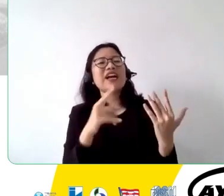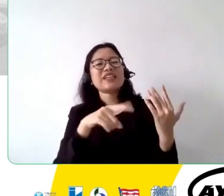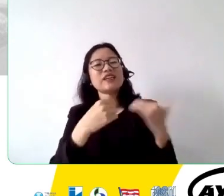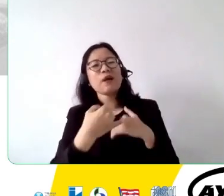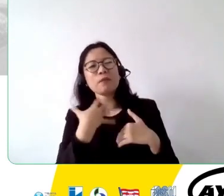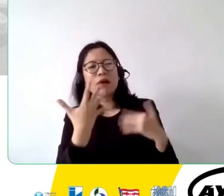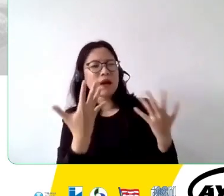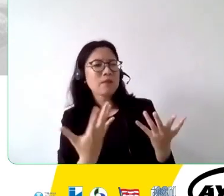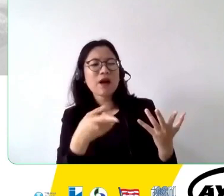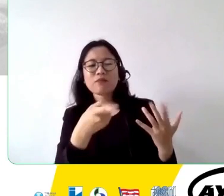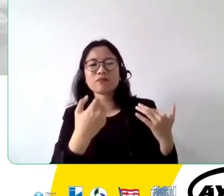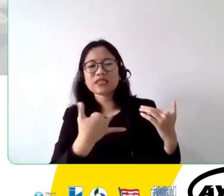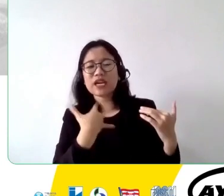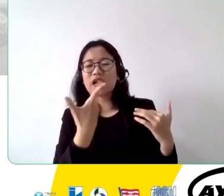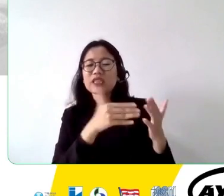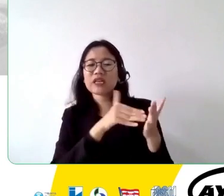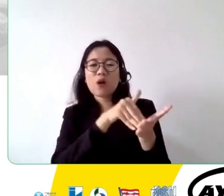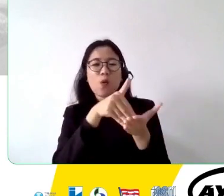And